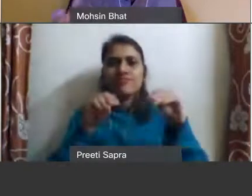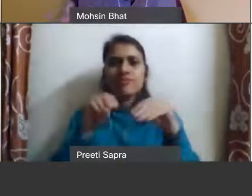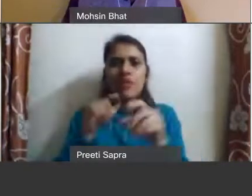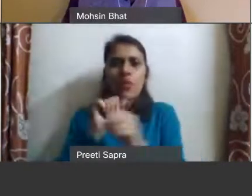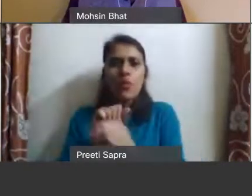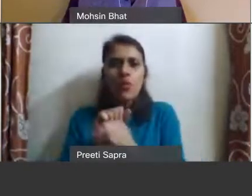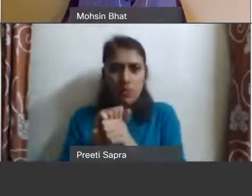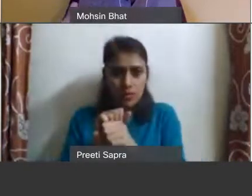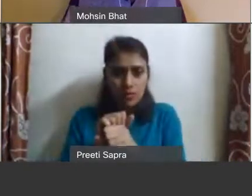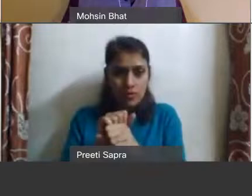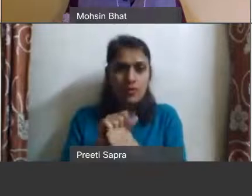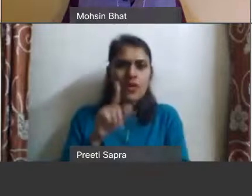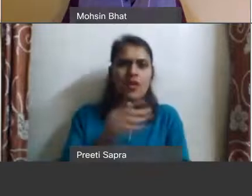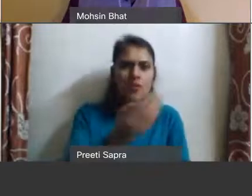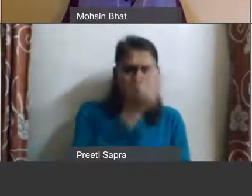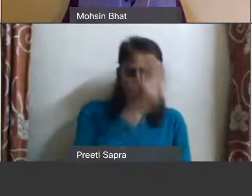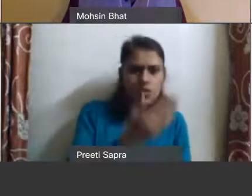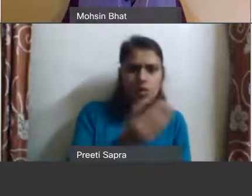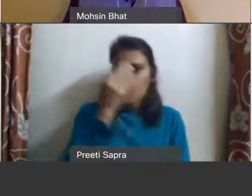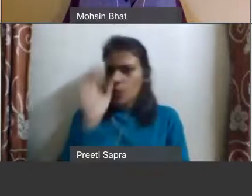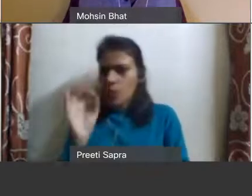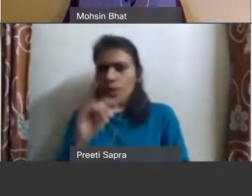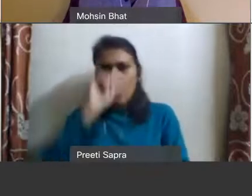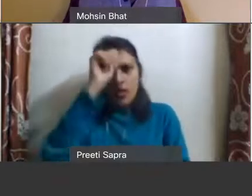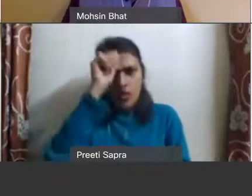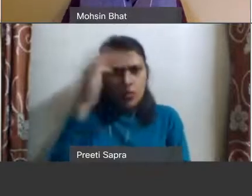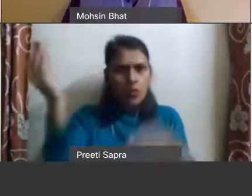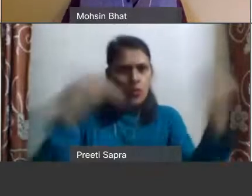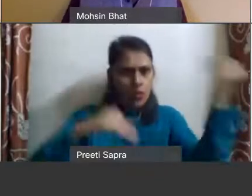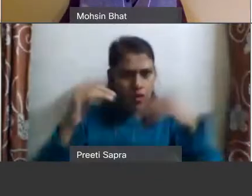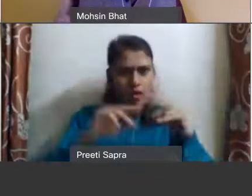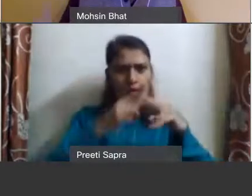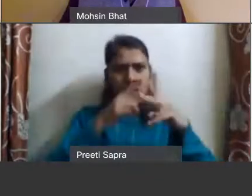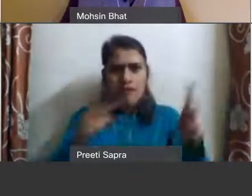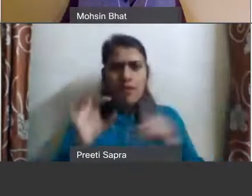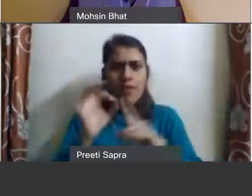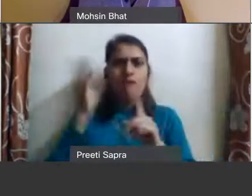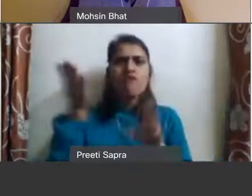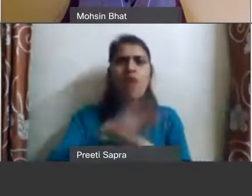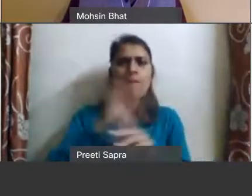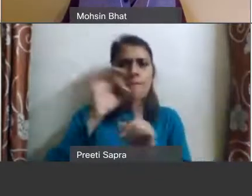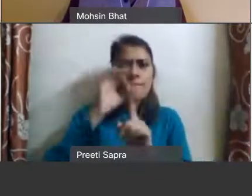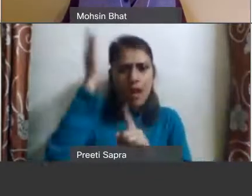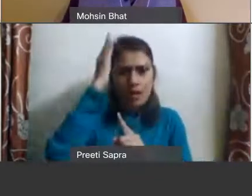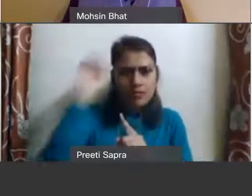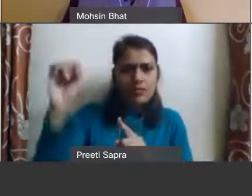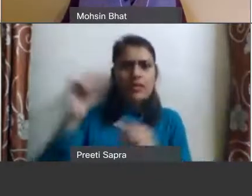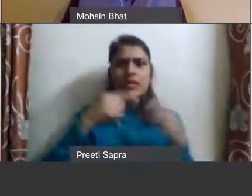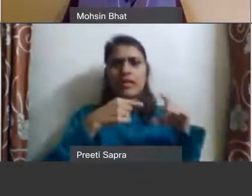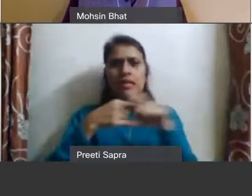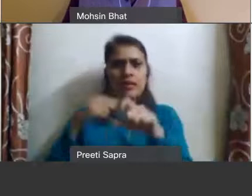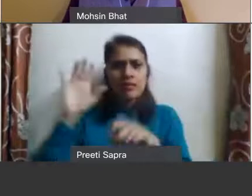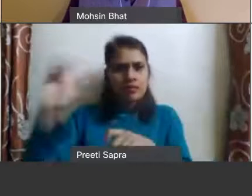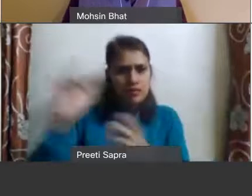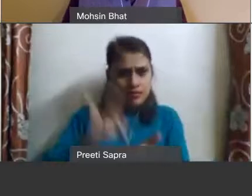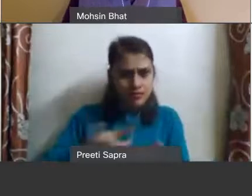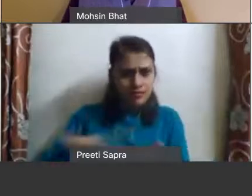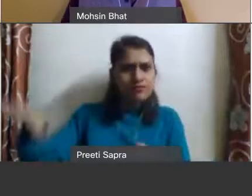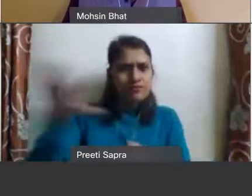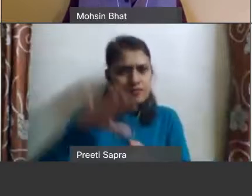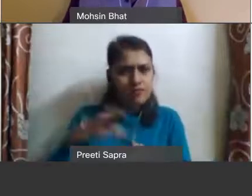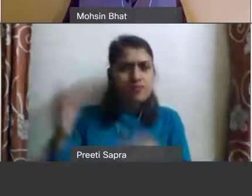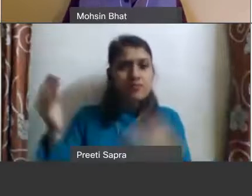where non-Muslim or Sikh and Hindu migrants coming from, say, West Pakistan or East Pakistan historically were absorbed and